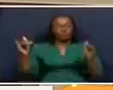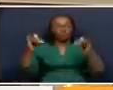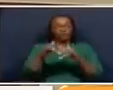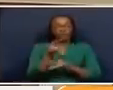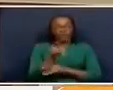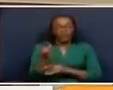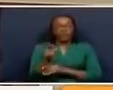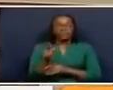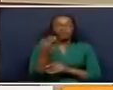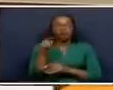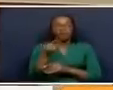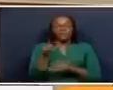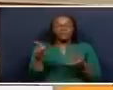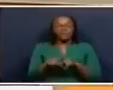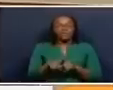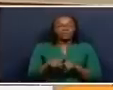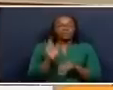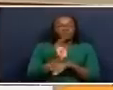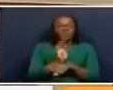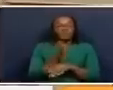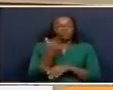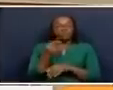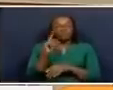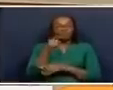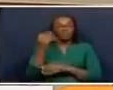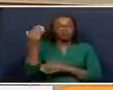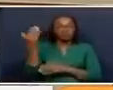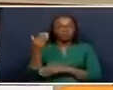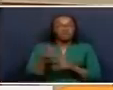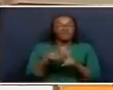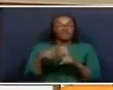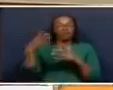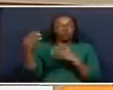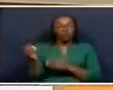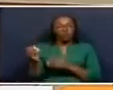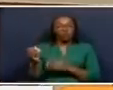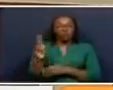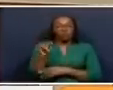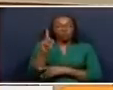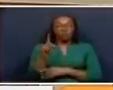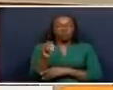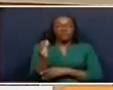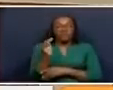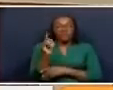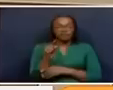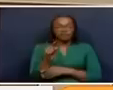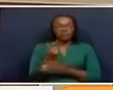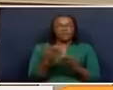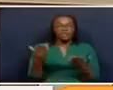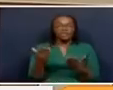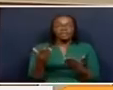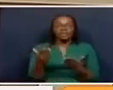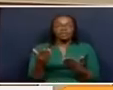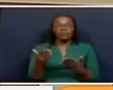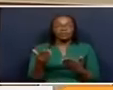are like the church. You just go and speak and you go home. Nobody questions you, nobody asks anything, nobody reminds you that this is what you have said